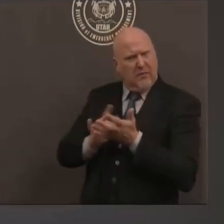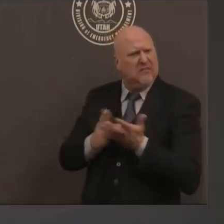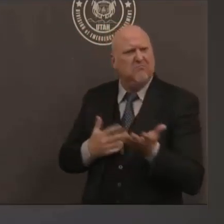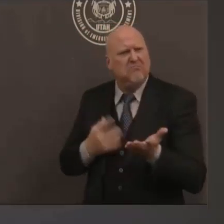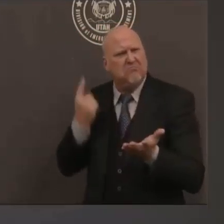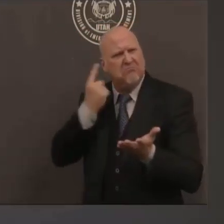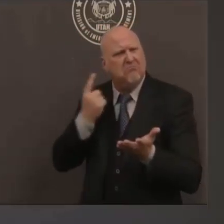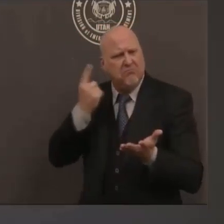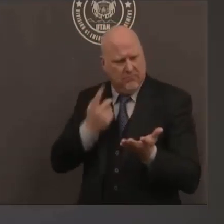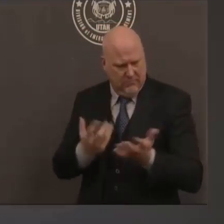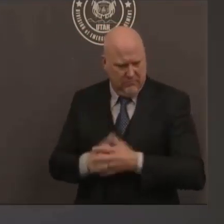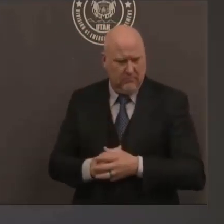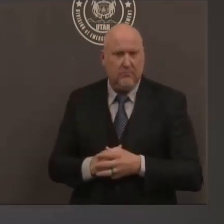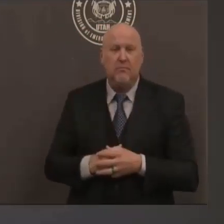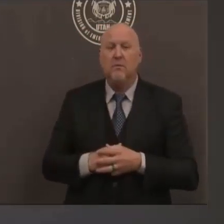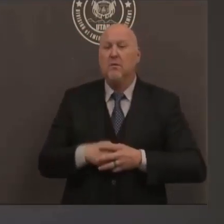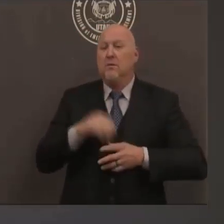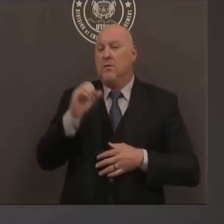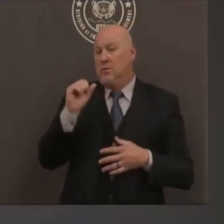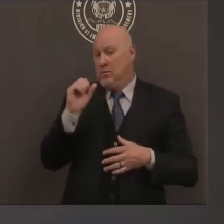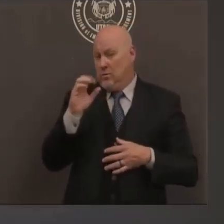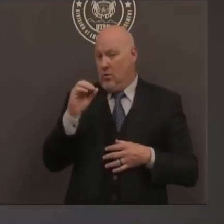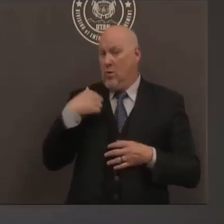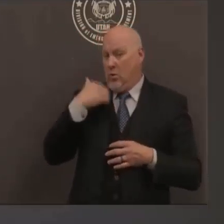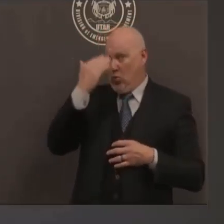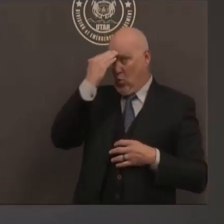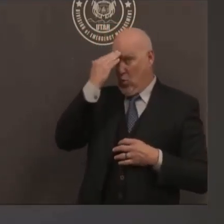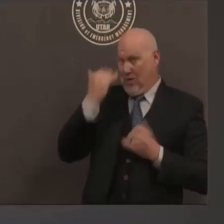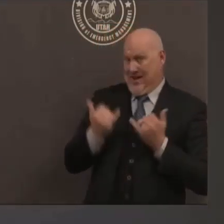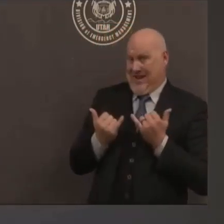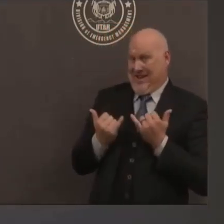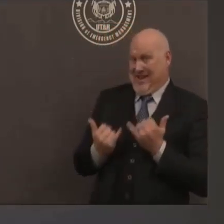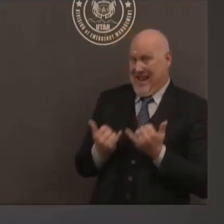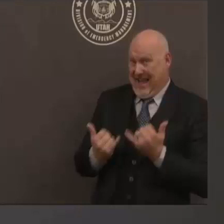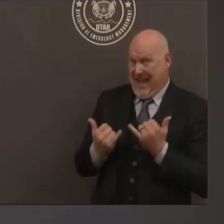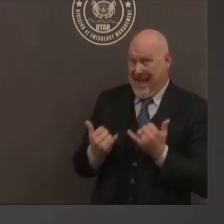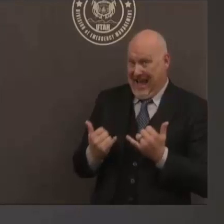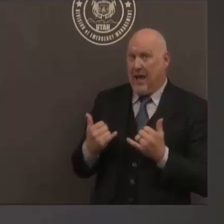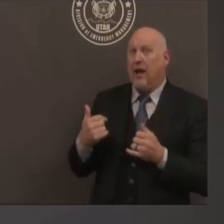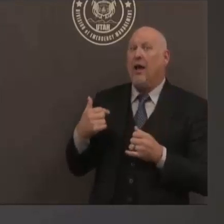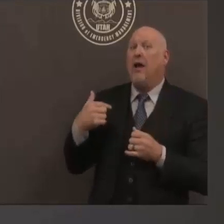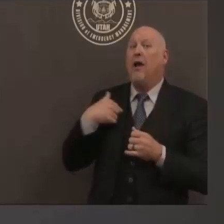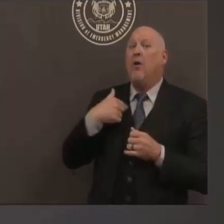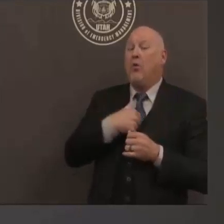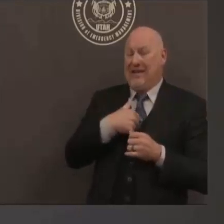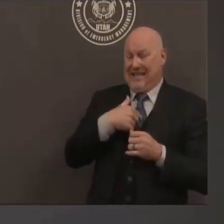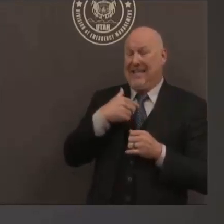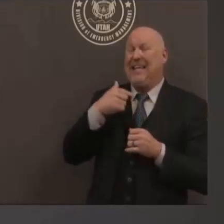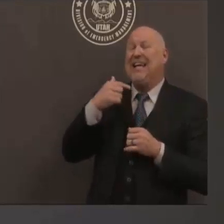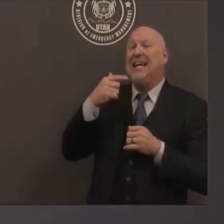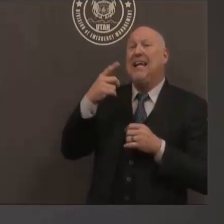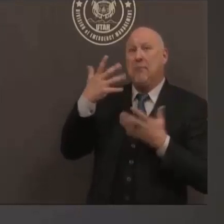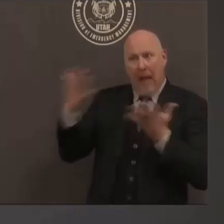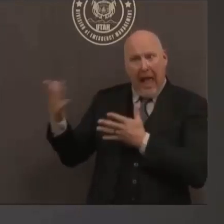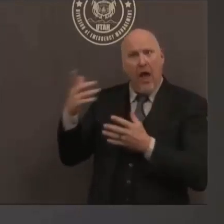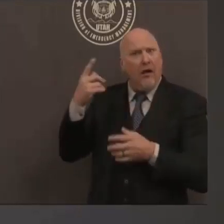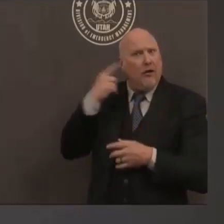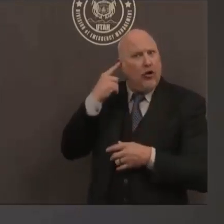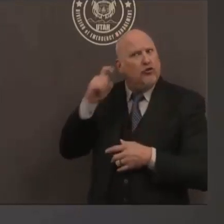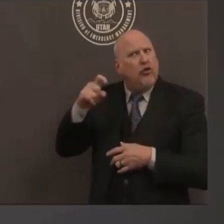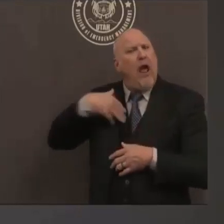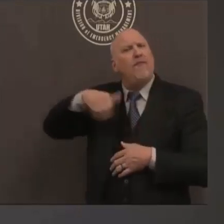have ceased. I also understand the state has not yet taken delivery of the initial order